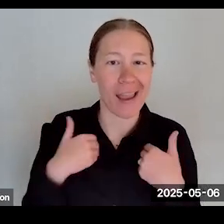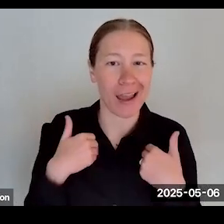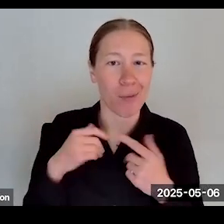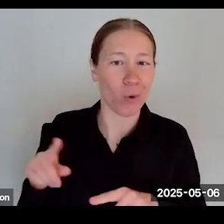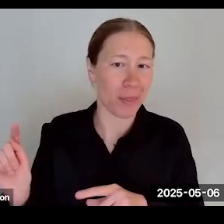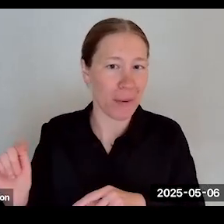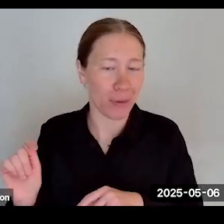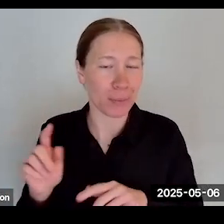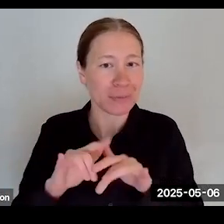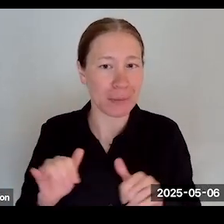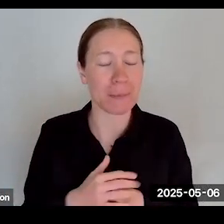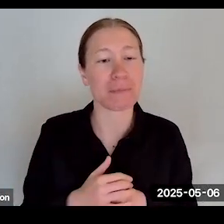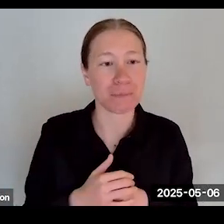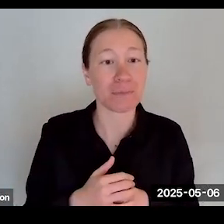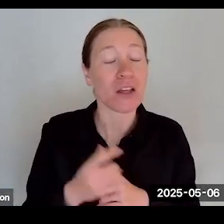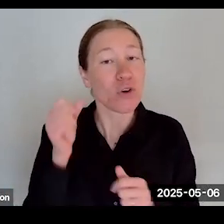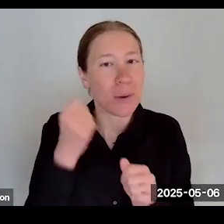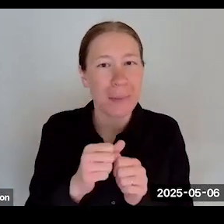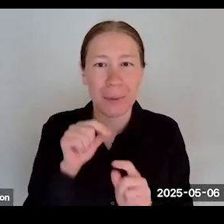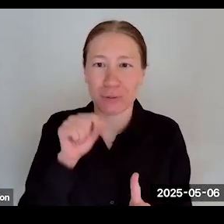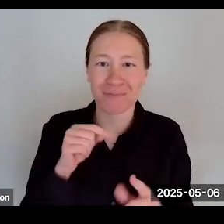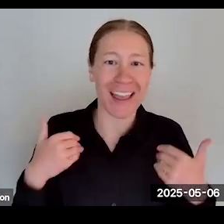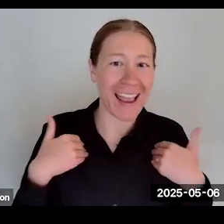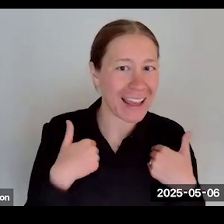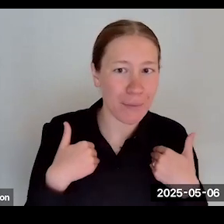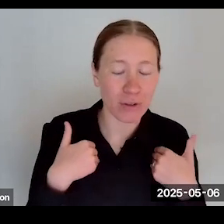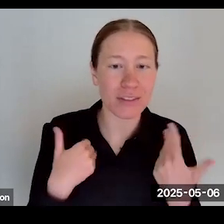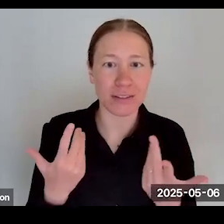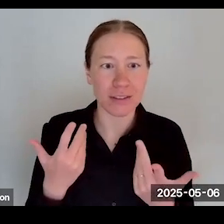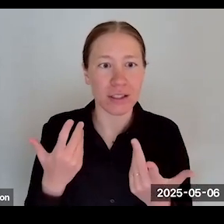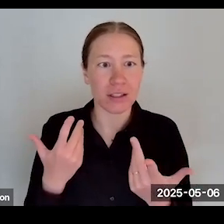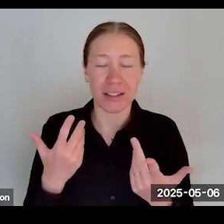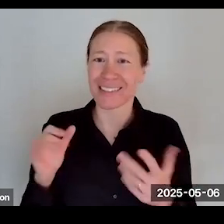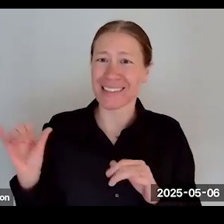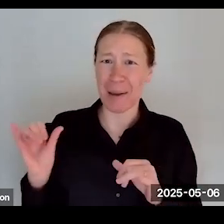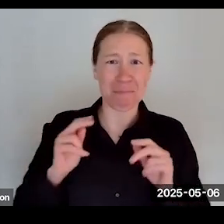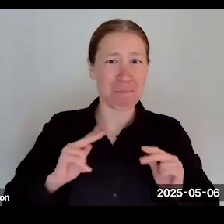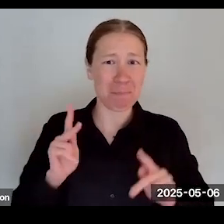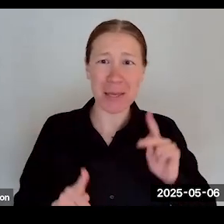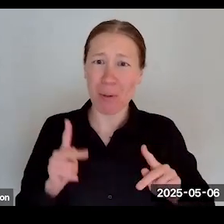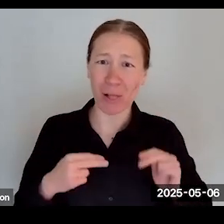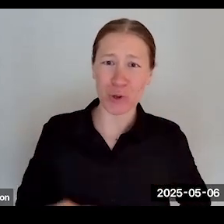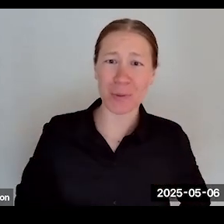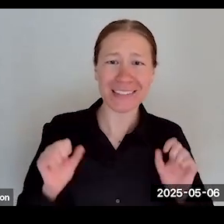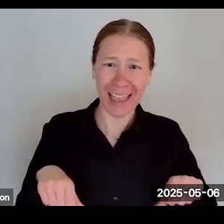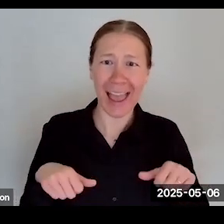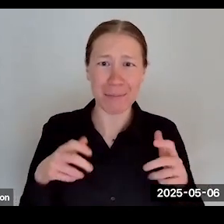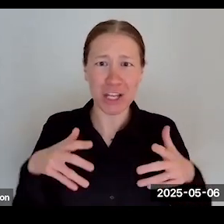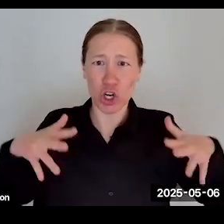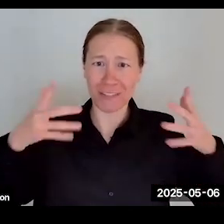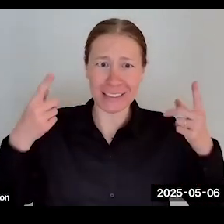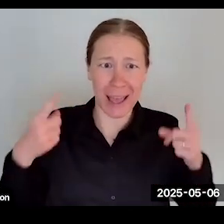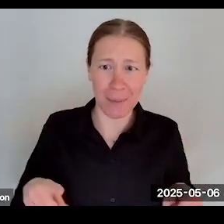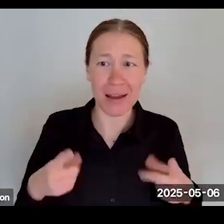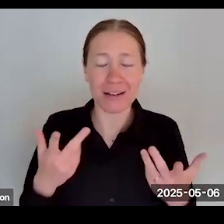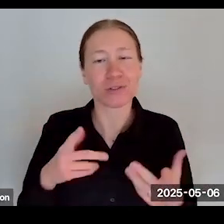Please remember that these are animals, and just like us, we can be nervous in new spaces. So we should allow for grace and understanding, keeping